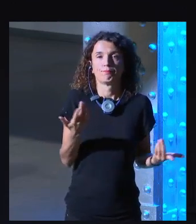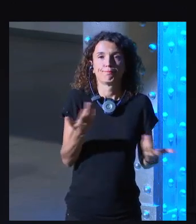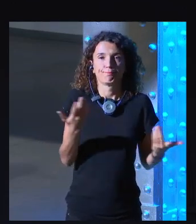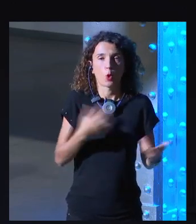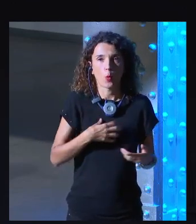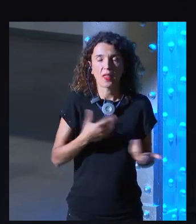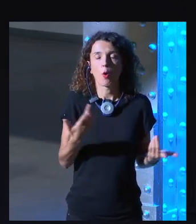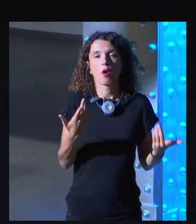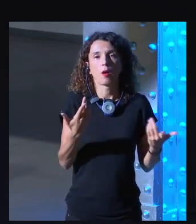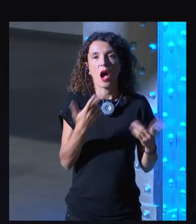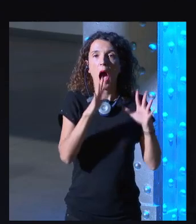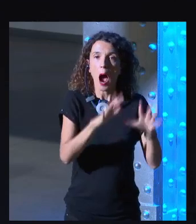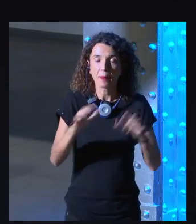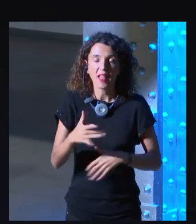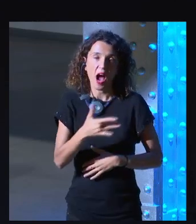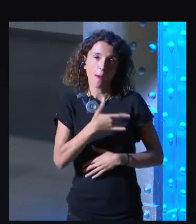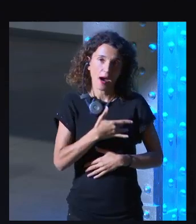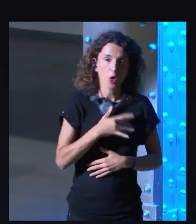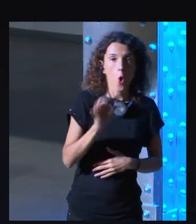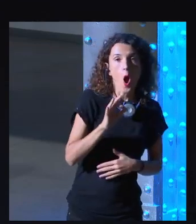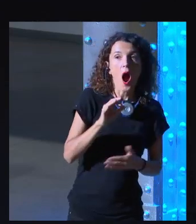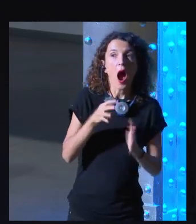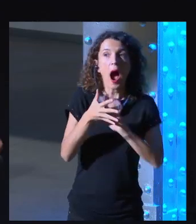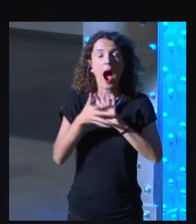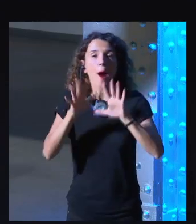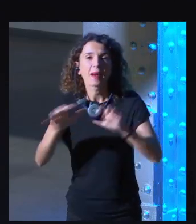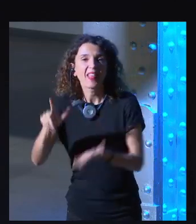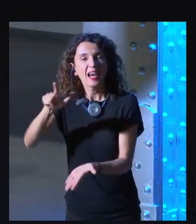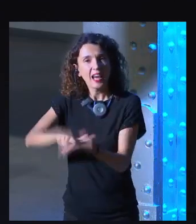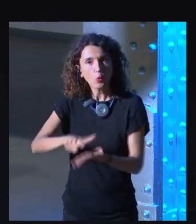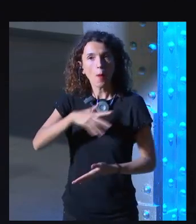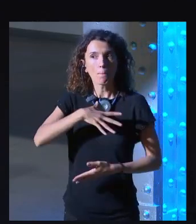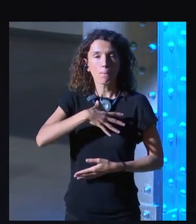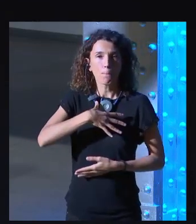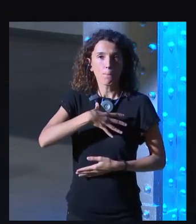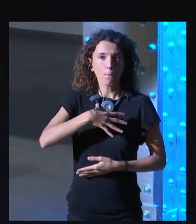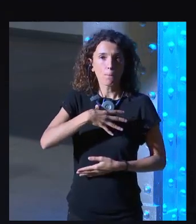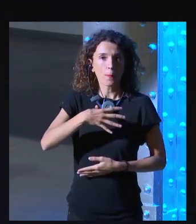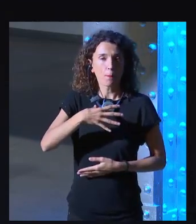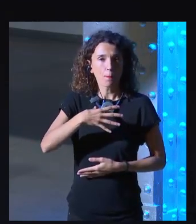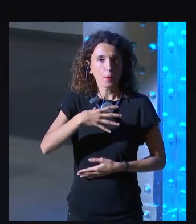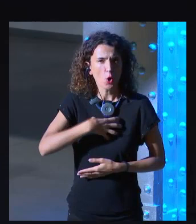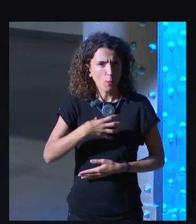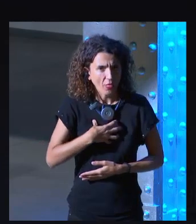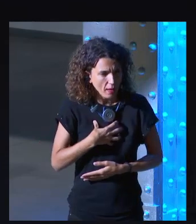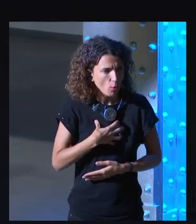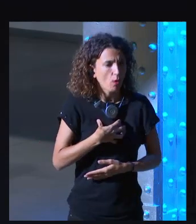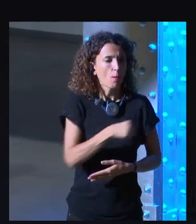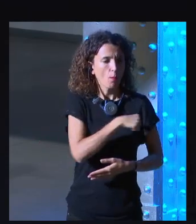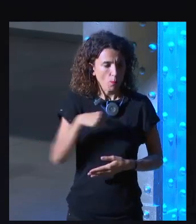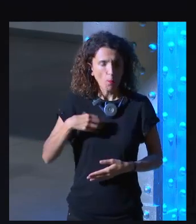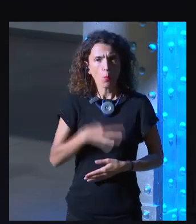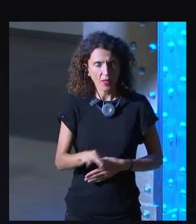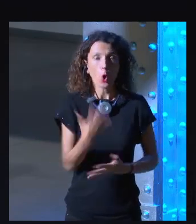the thing at the wall and hope to get somewhere. It's a communal experiment, both language and love. So we learn